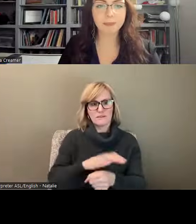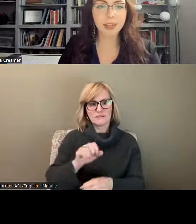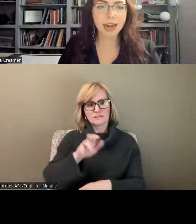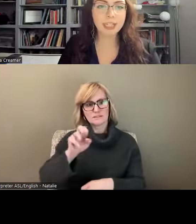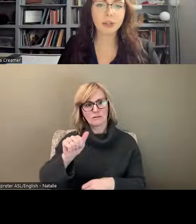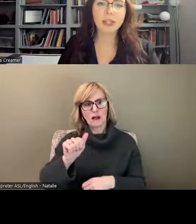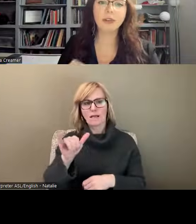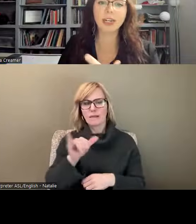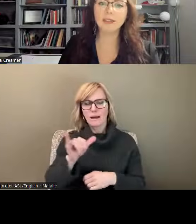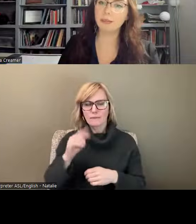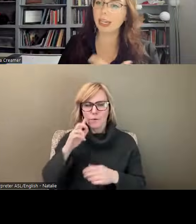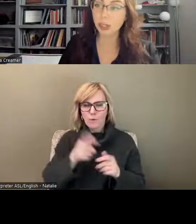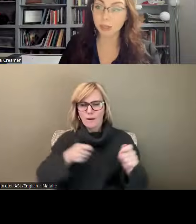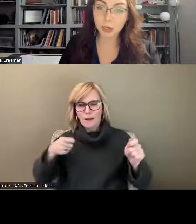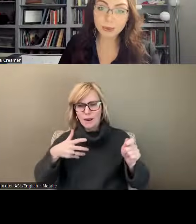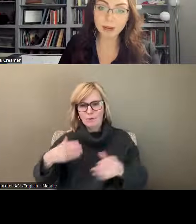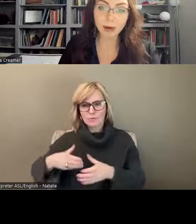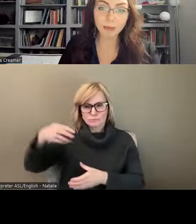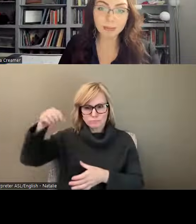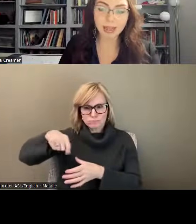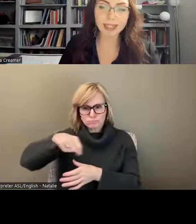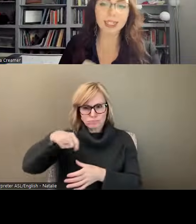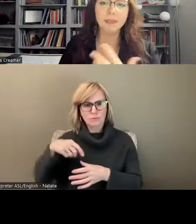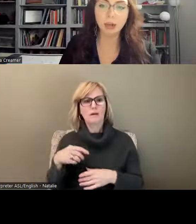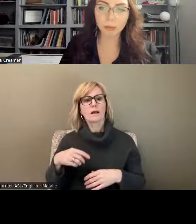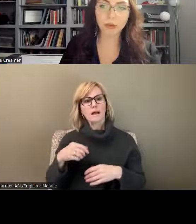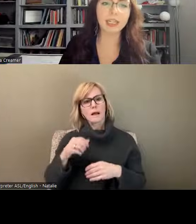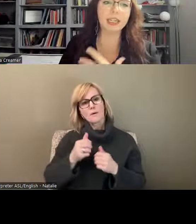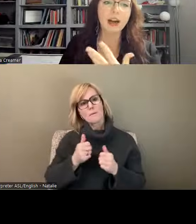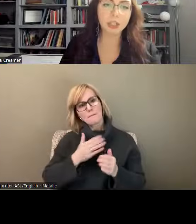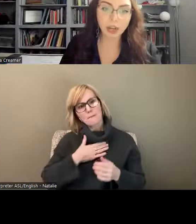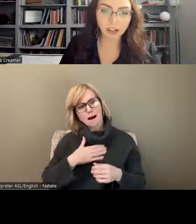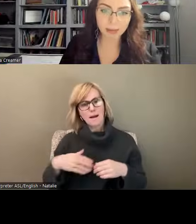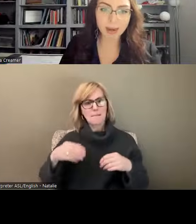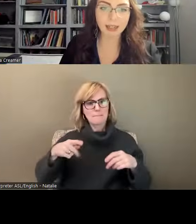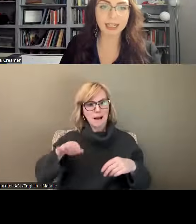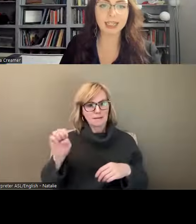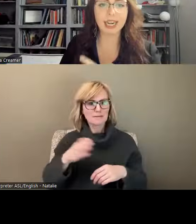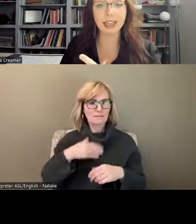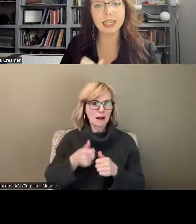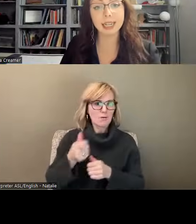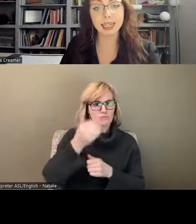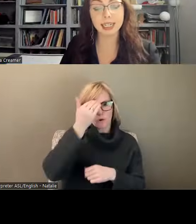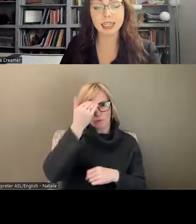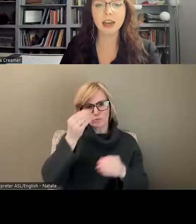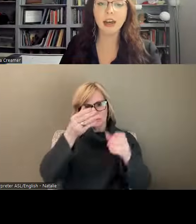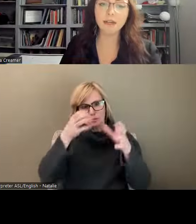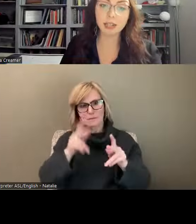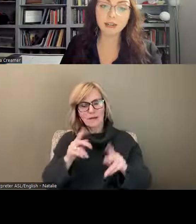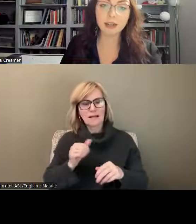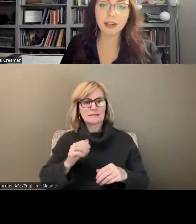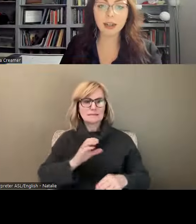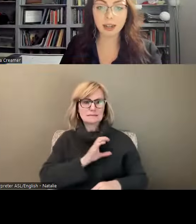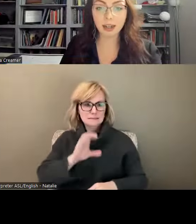quiver. I distributed the rest of them like sheep and goat among my palaces, my nobles, the entourage of my palaces, and the citizens